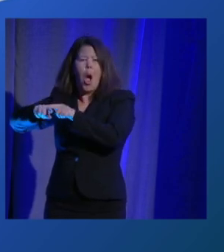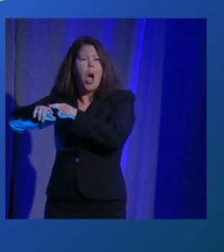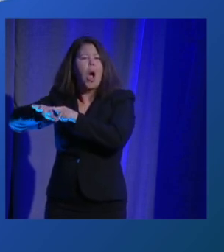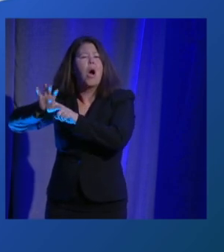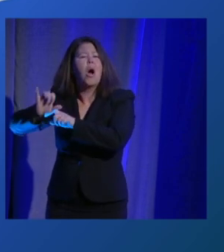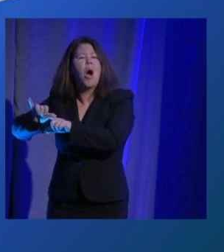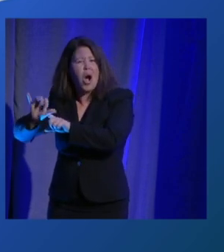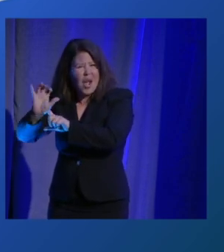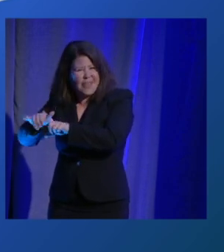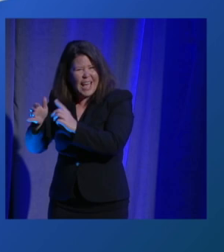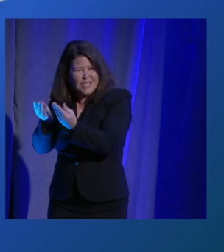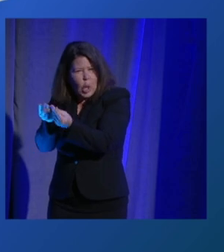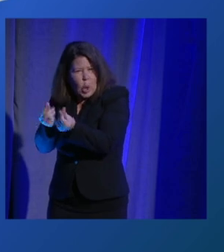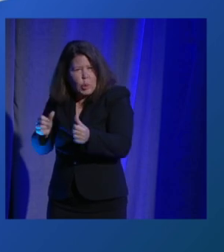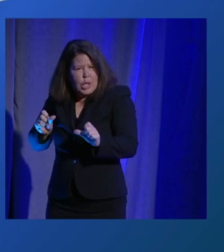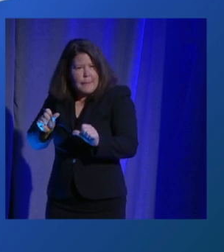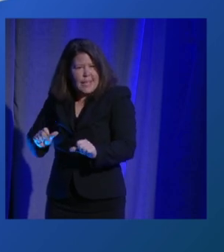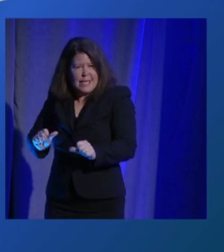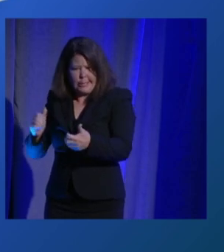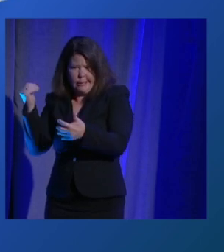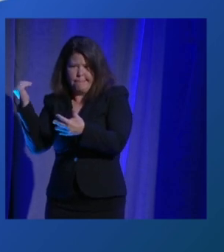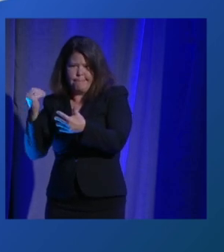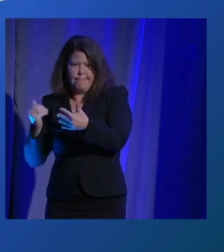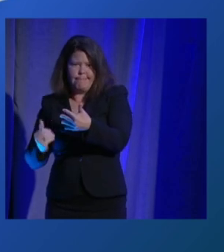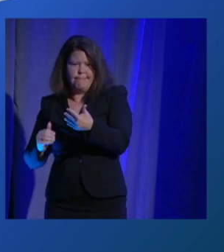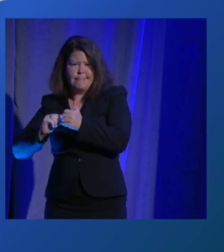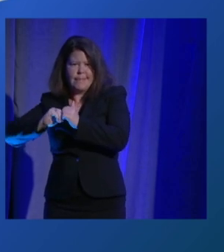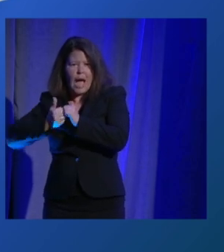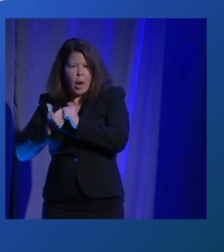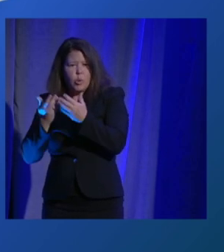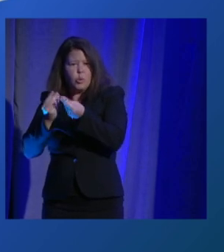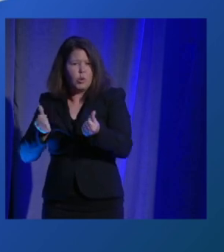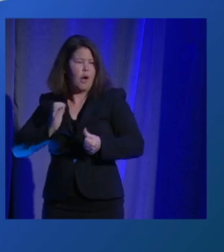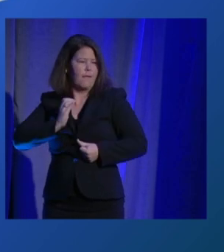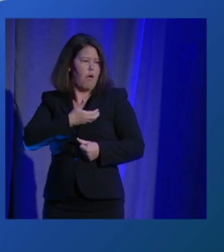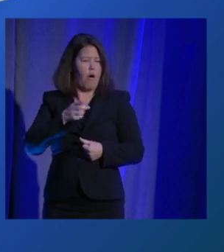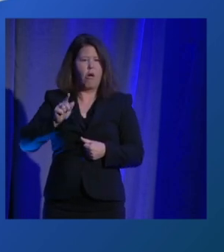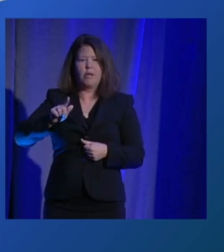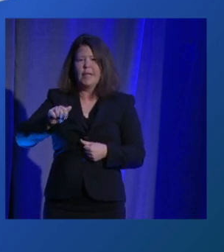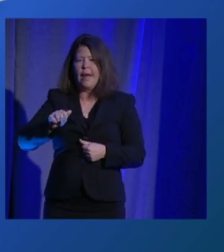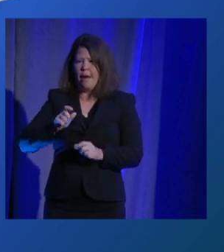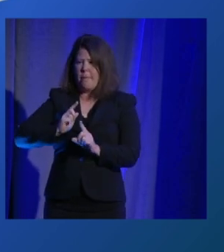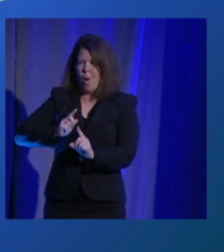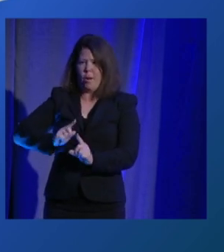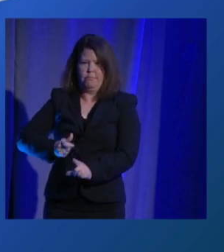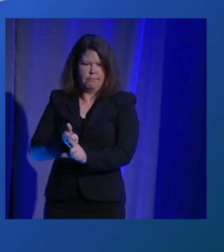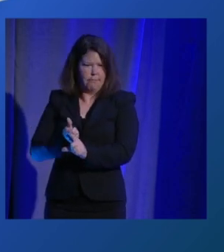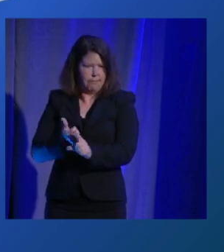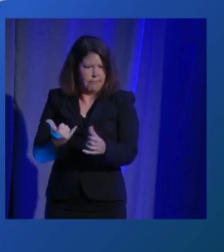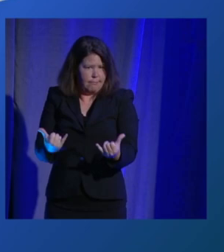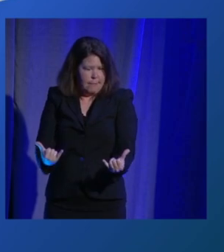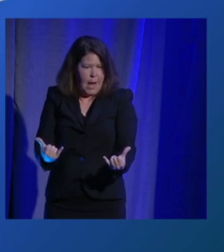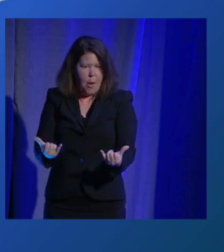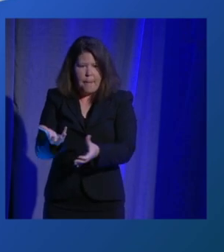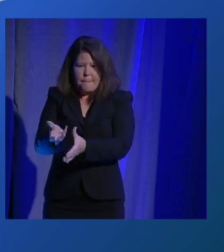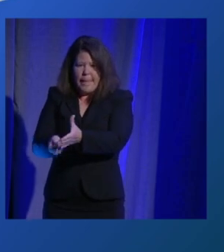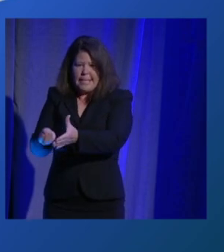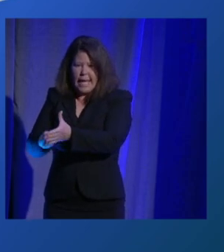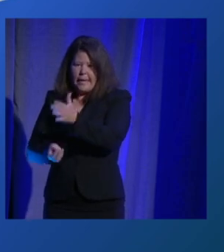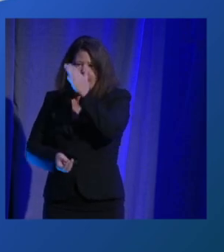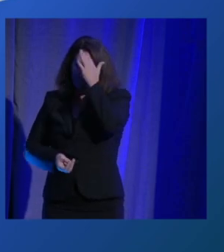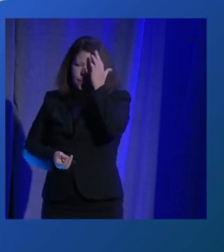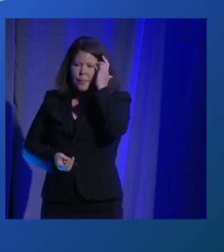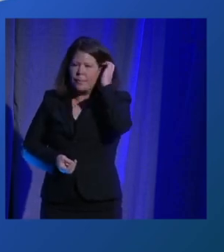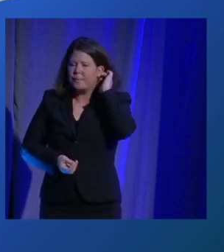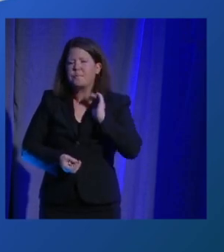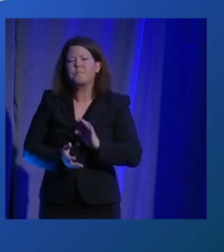solving classes of problems to fill in data points that are currently missing the other thing that generative AI does is it allows us to